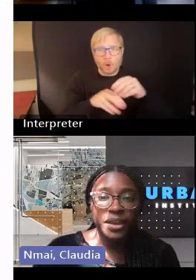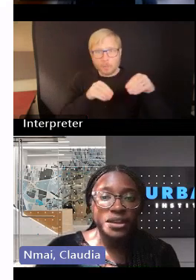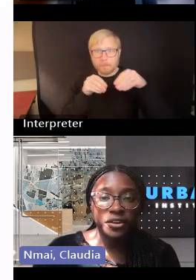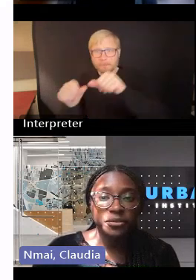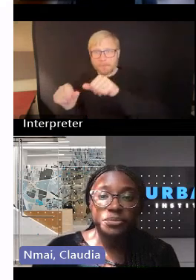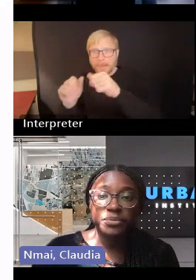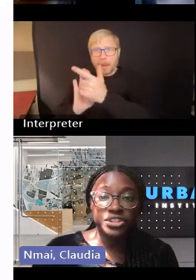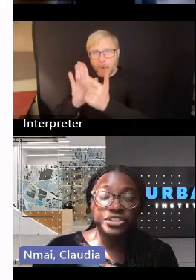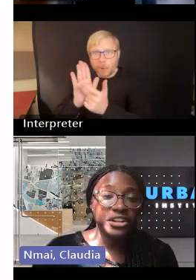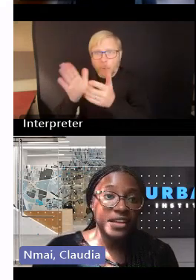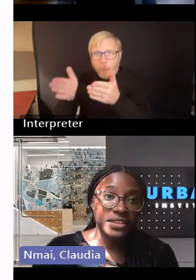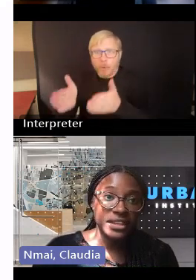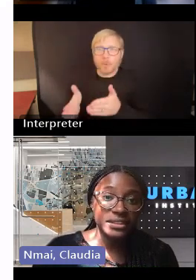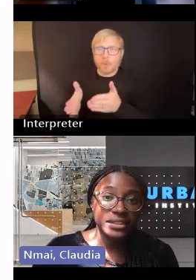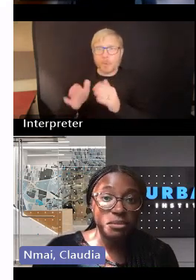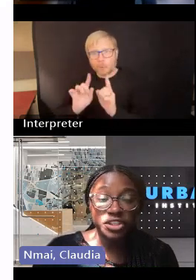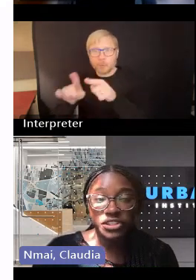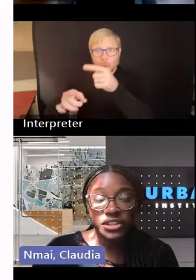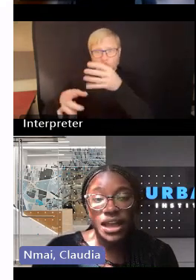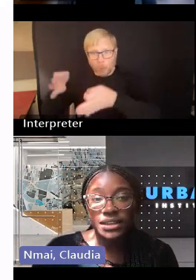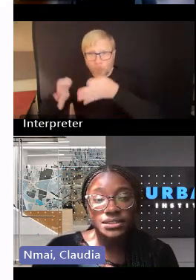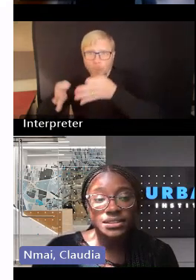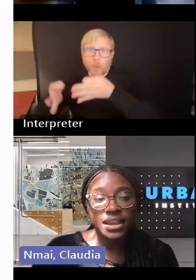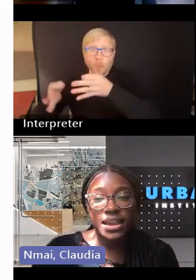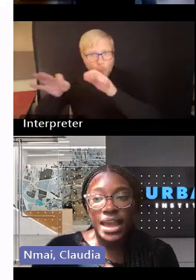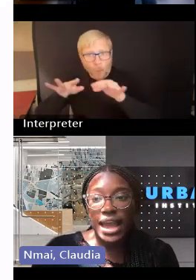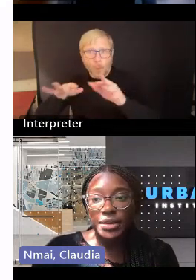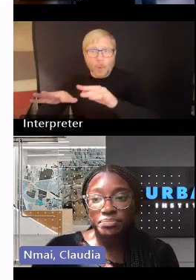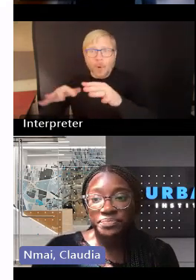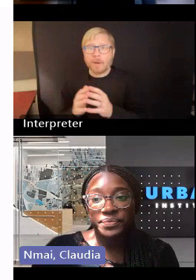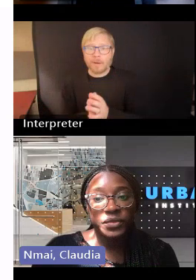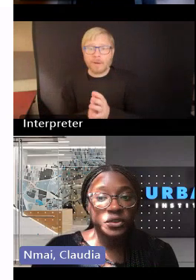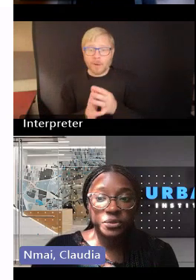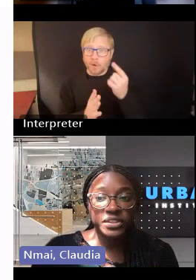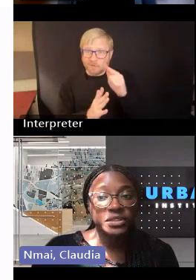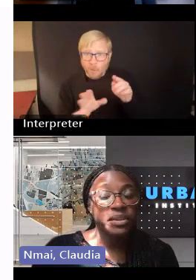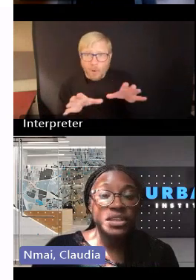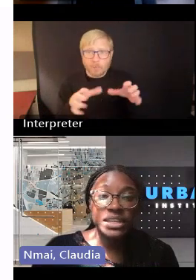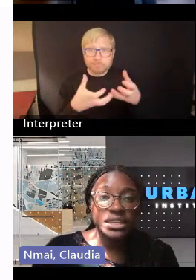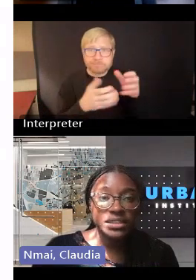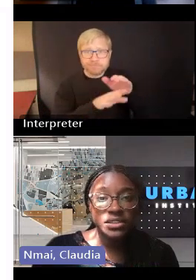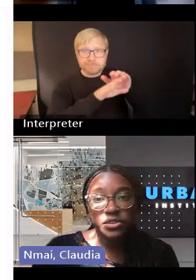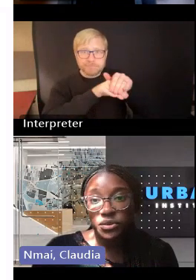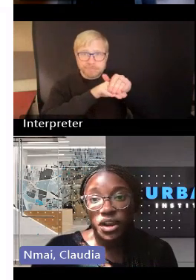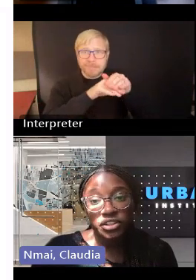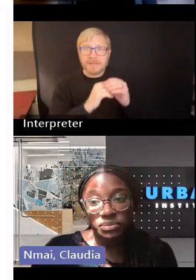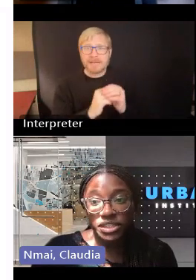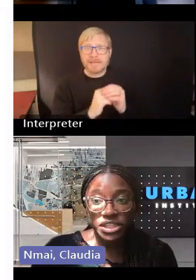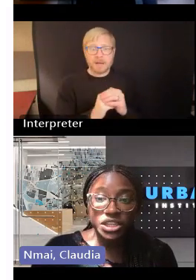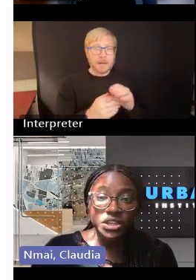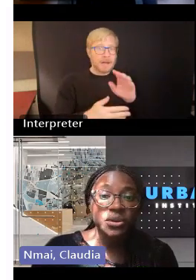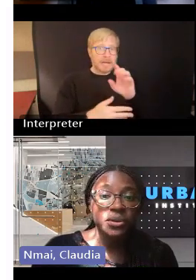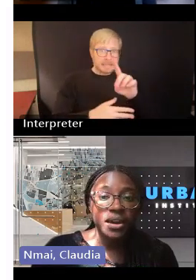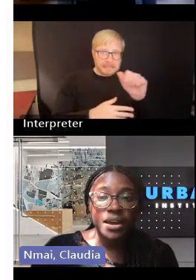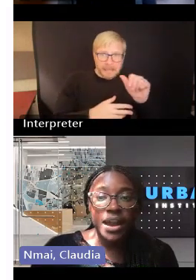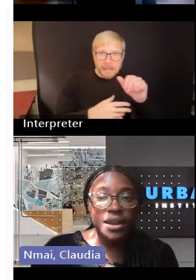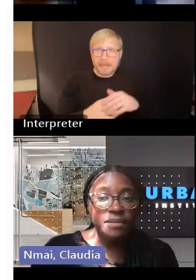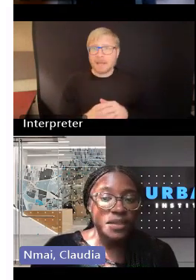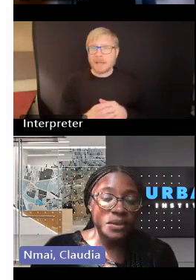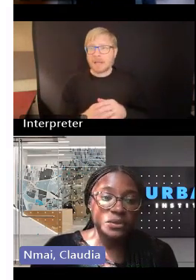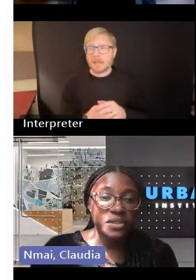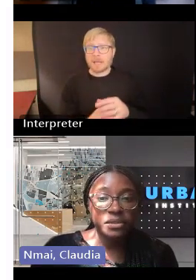who are racial or ethnically marginalized, those with disabilities, those who are